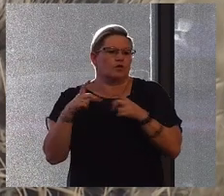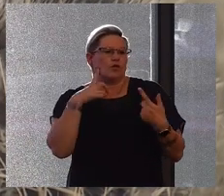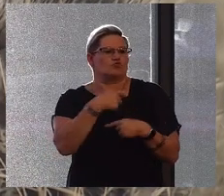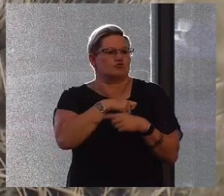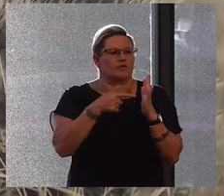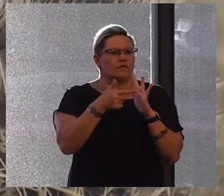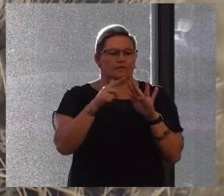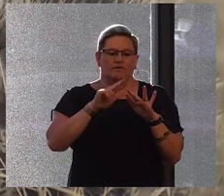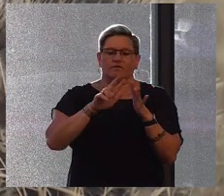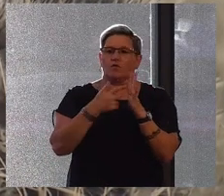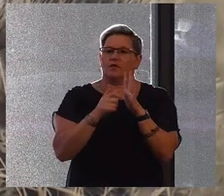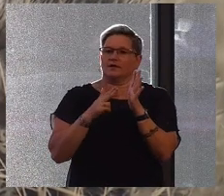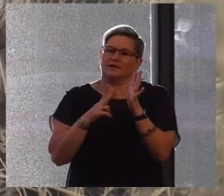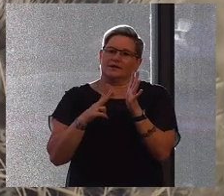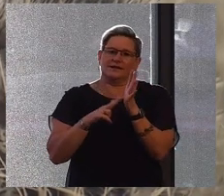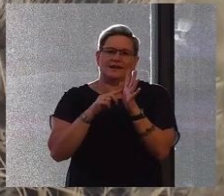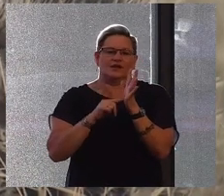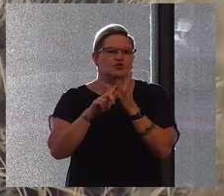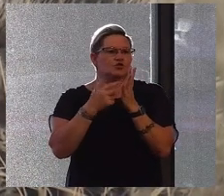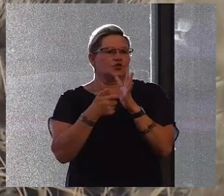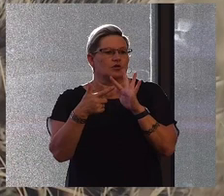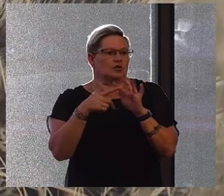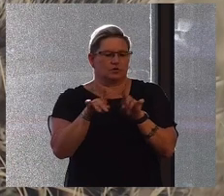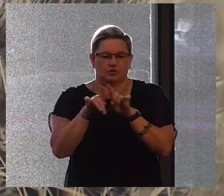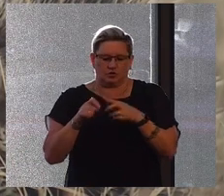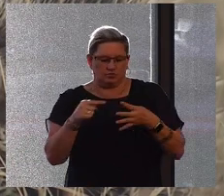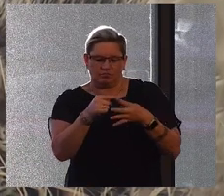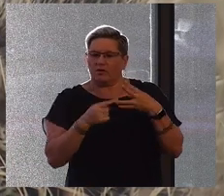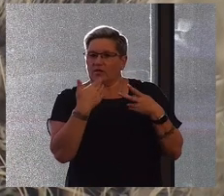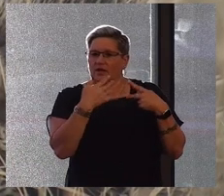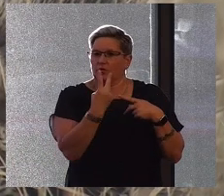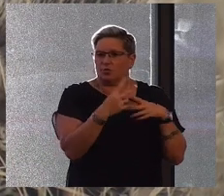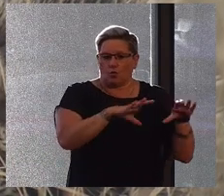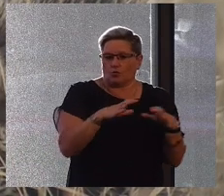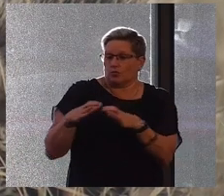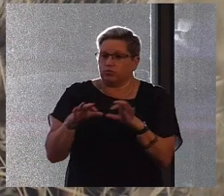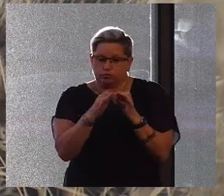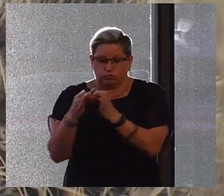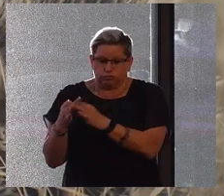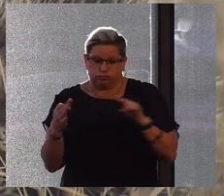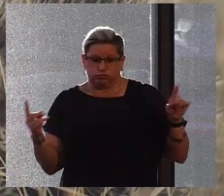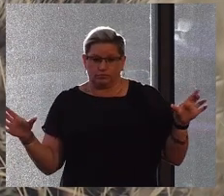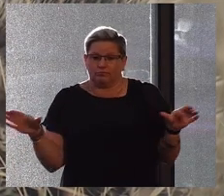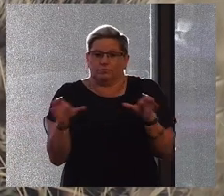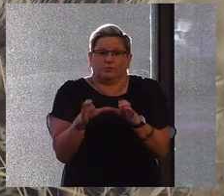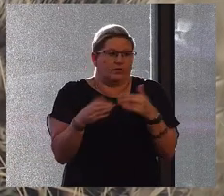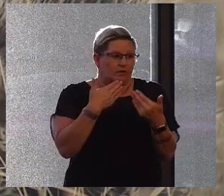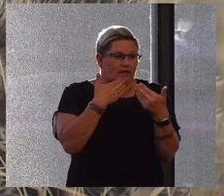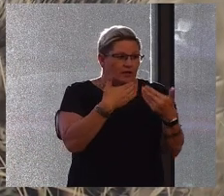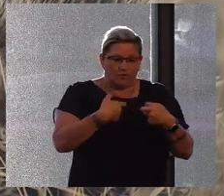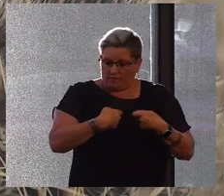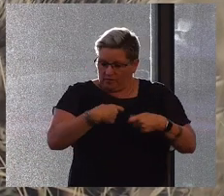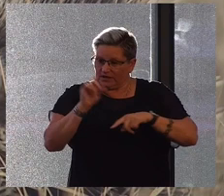Bush Heritage Australia. Thank you both. Thank to both organisations for the warm hospitality